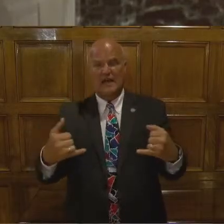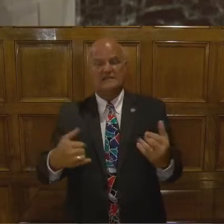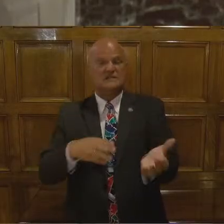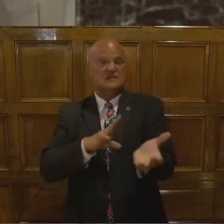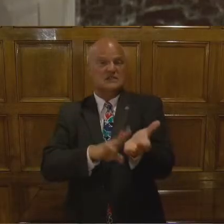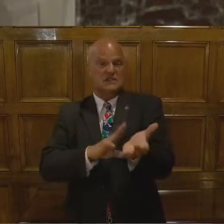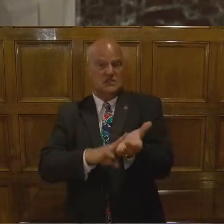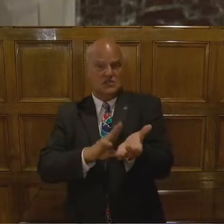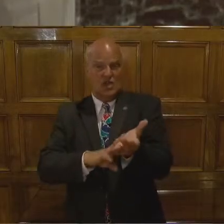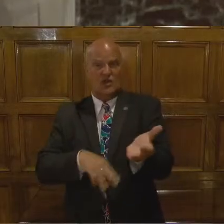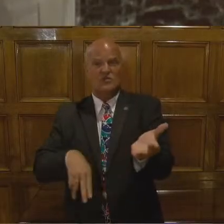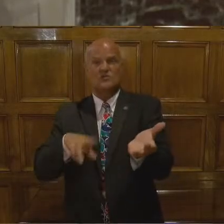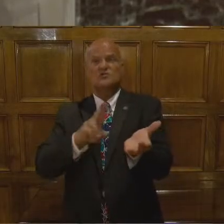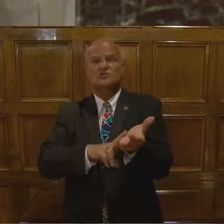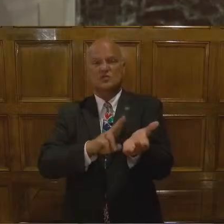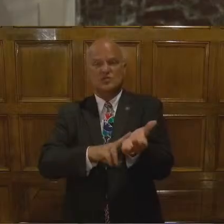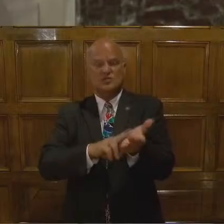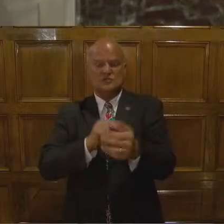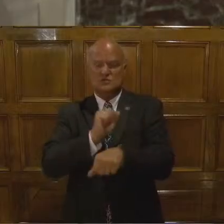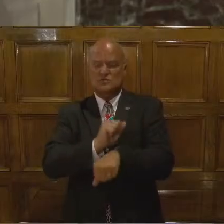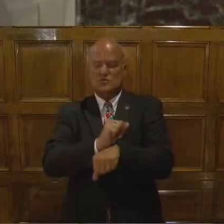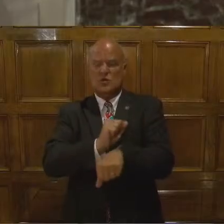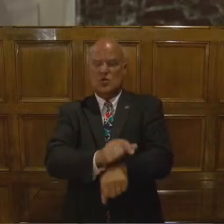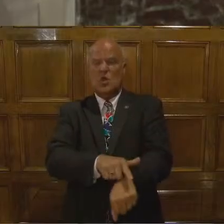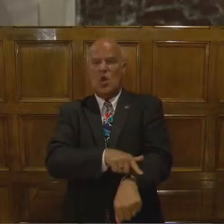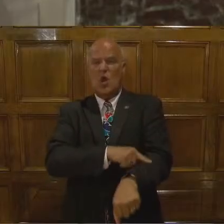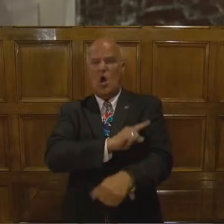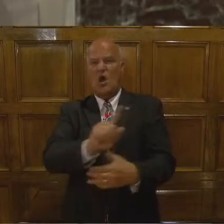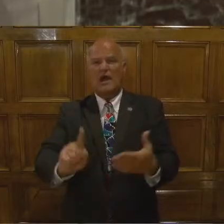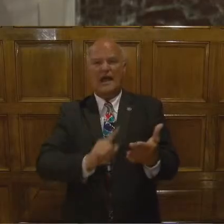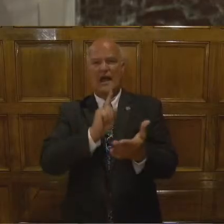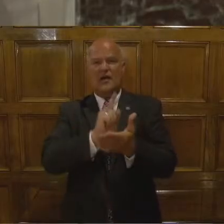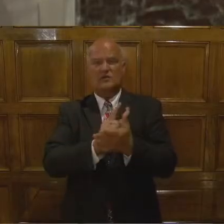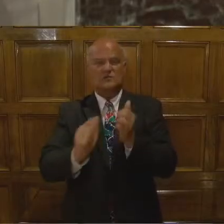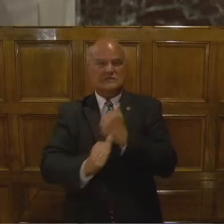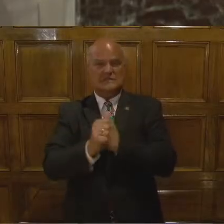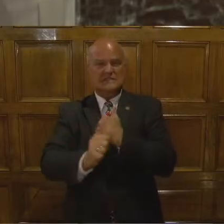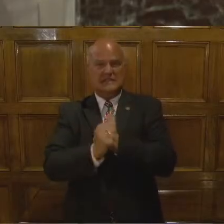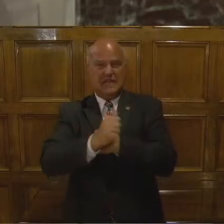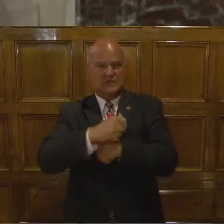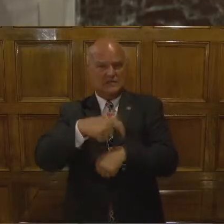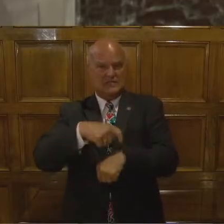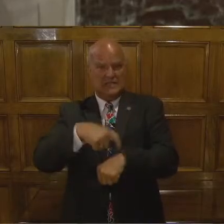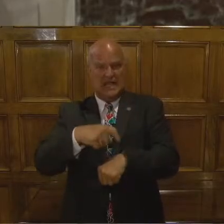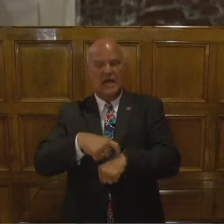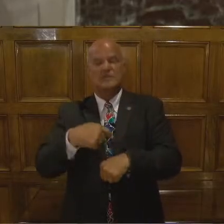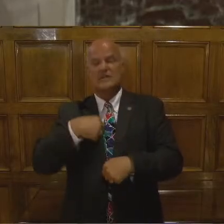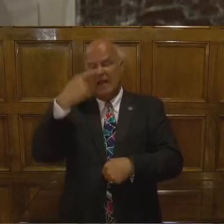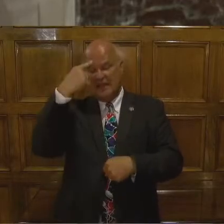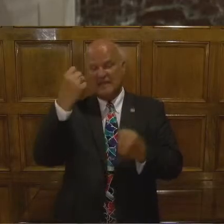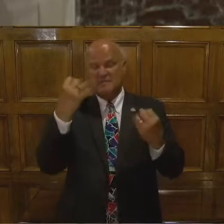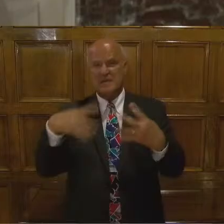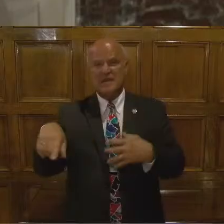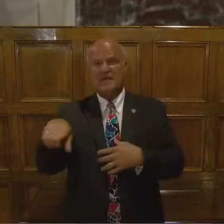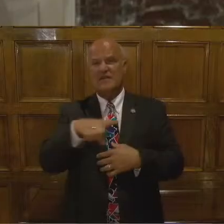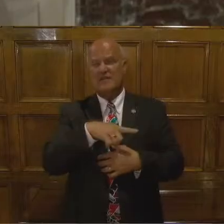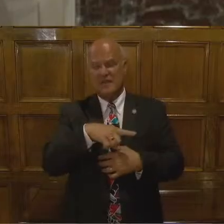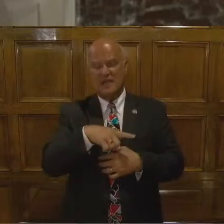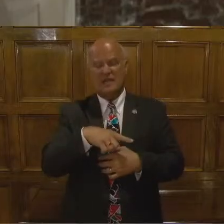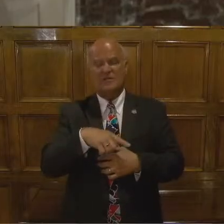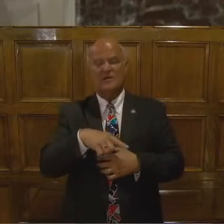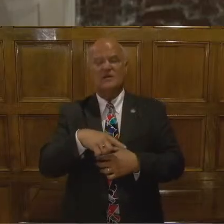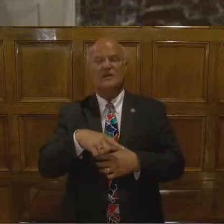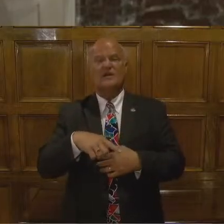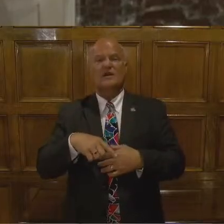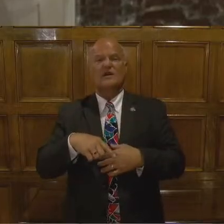who have been working long hours under dangerous conditions. And I think a lot of them are at the tail end of